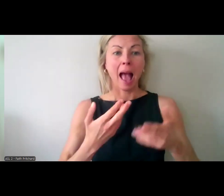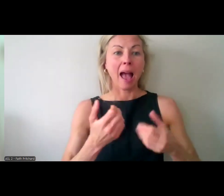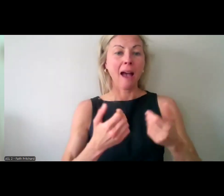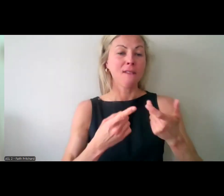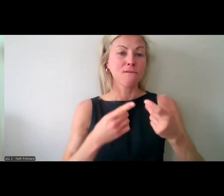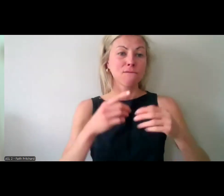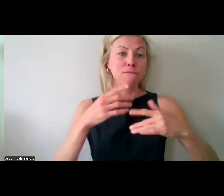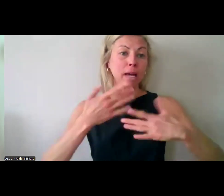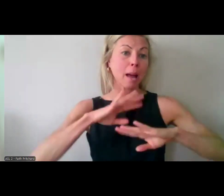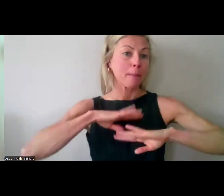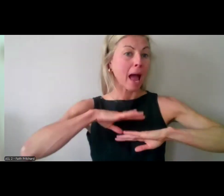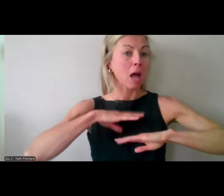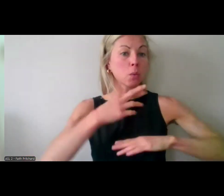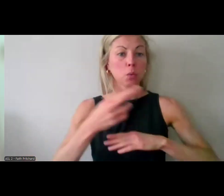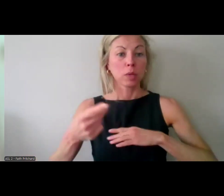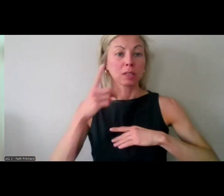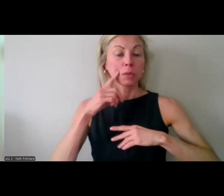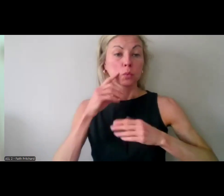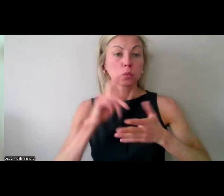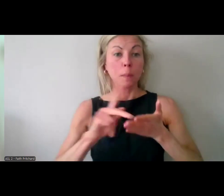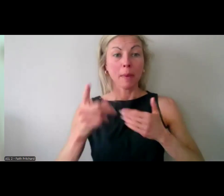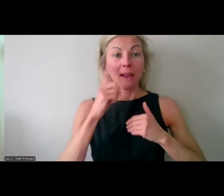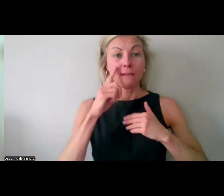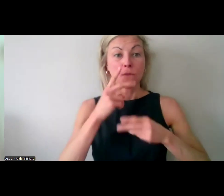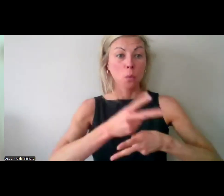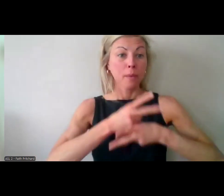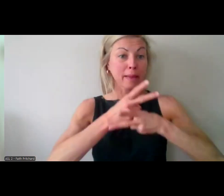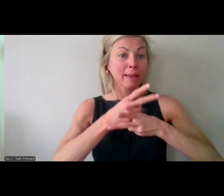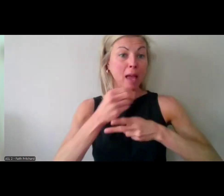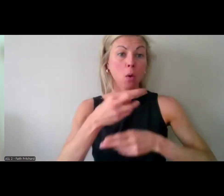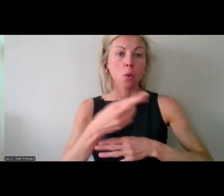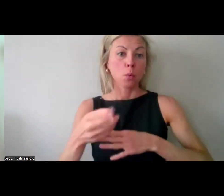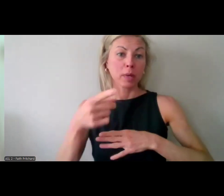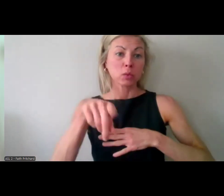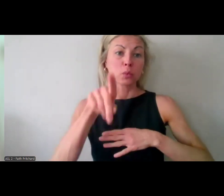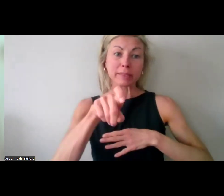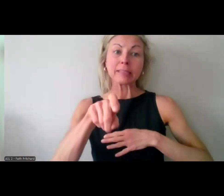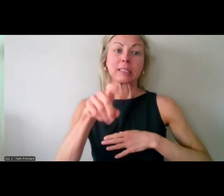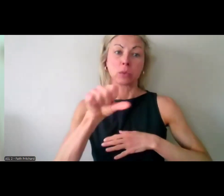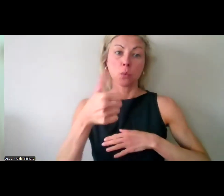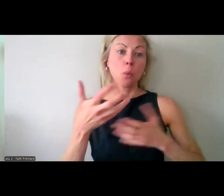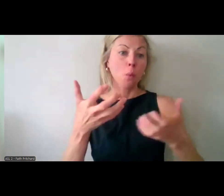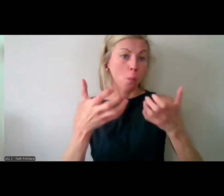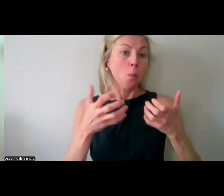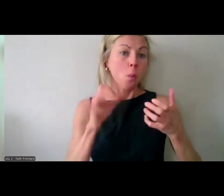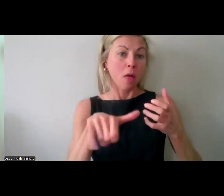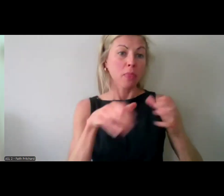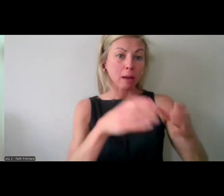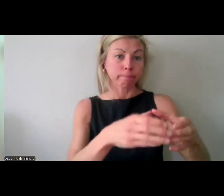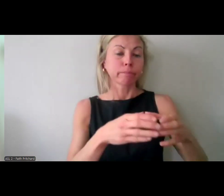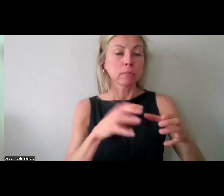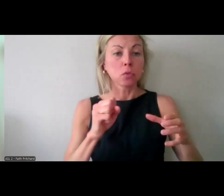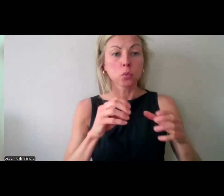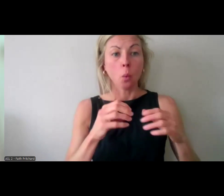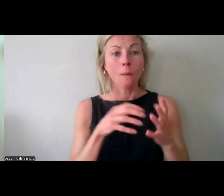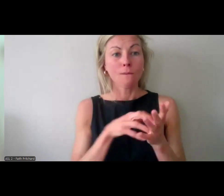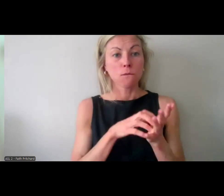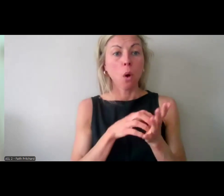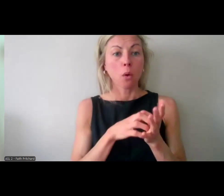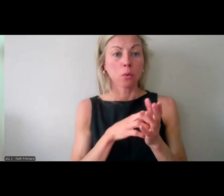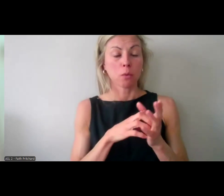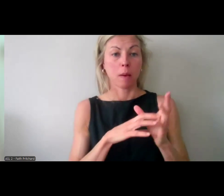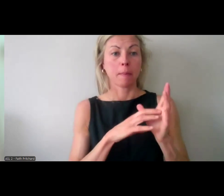and care options that they need or want. And there's especially this vulnerable subset of the forgotten